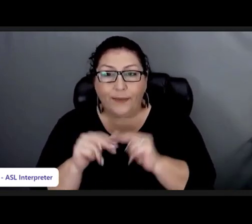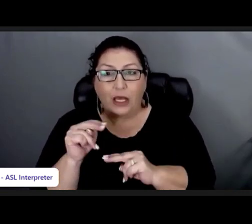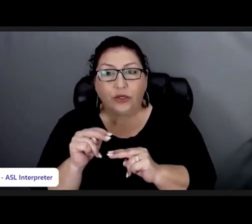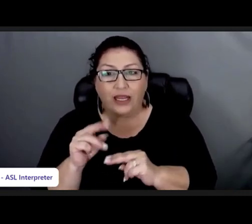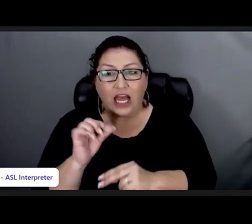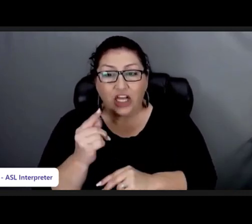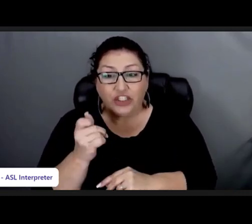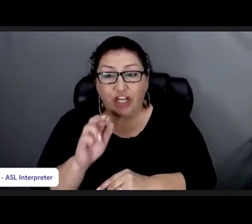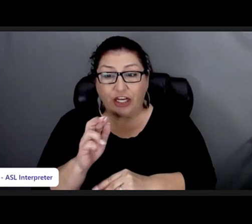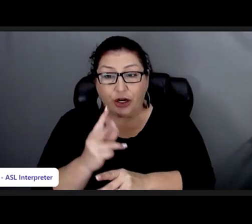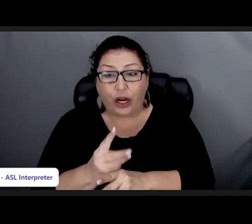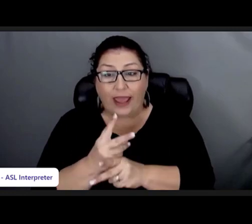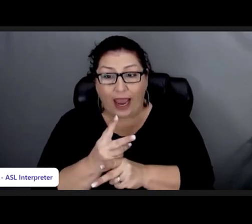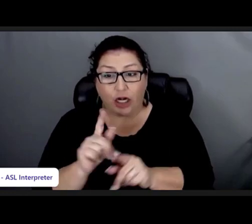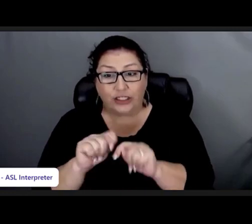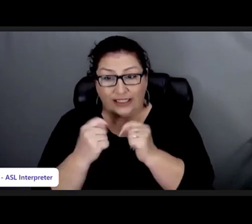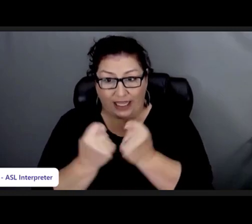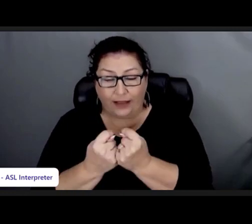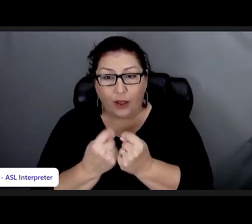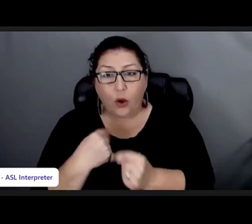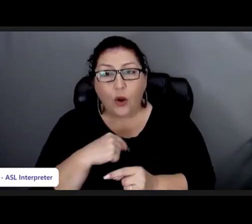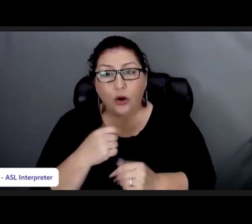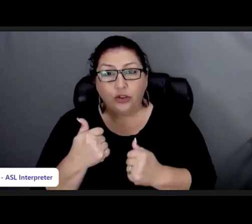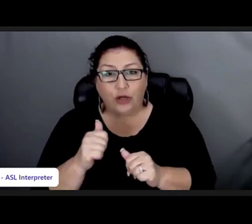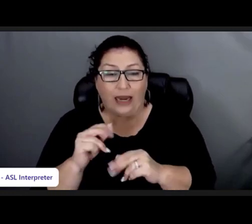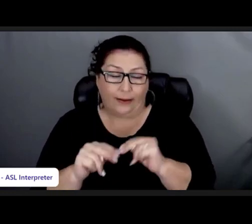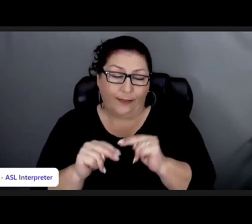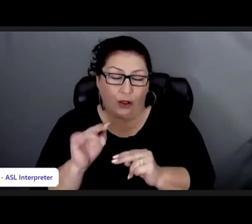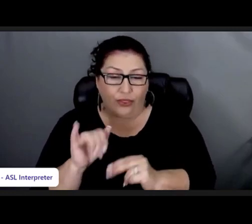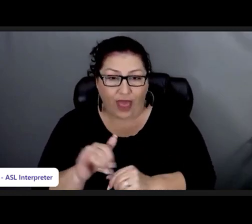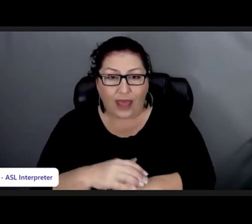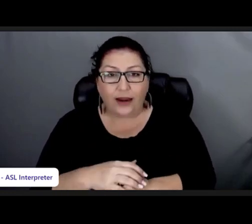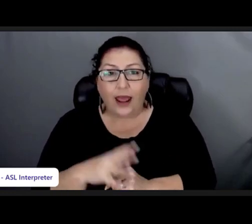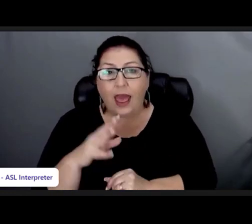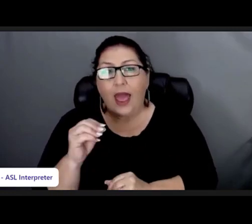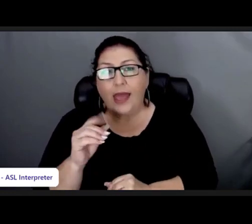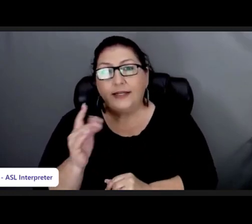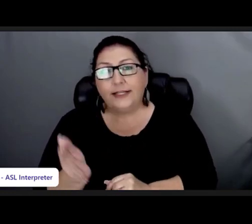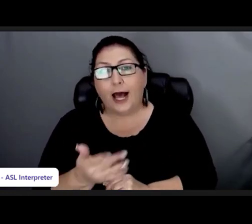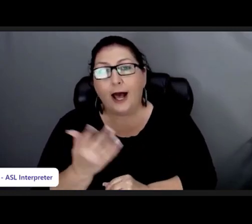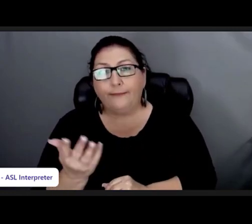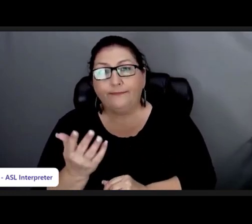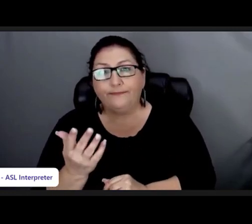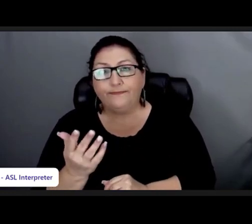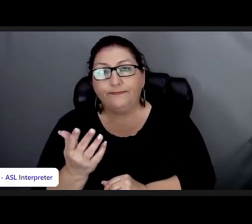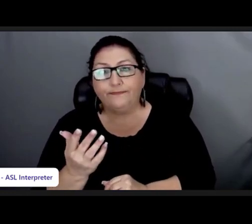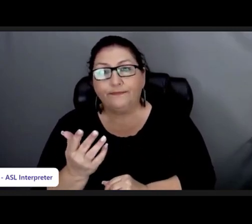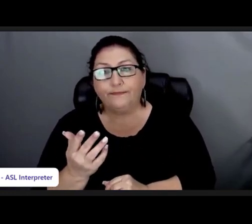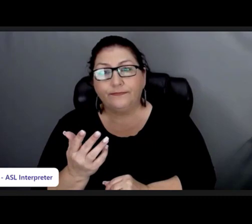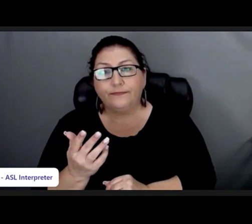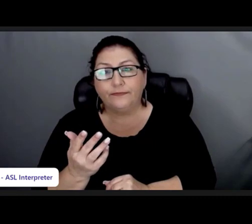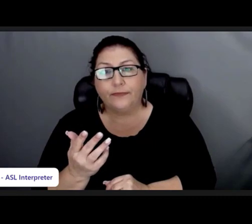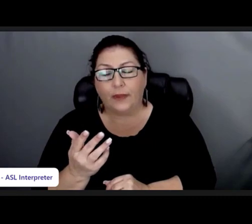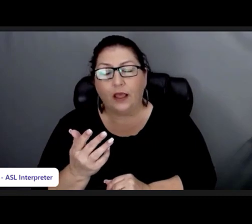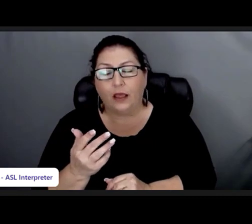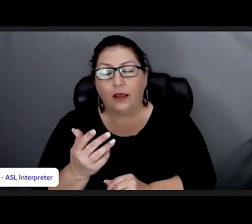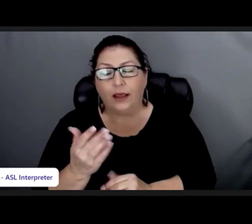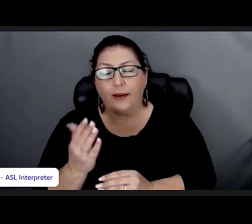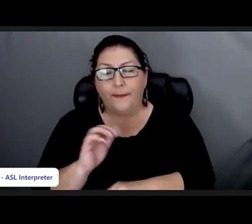care team, or we're trying to build a gender care team in a space here in Ontario.